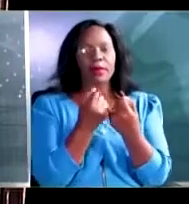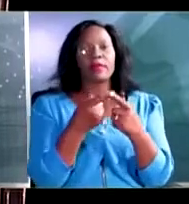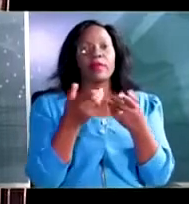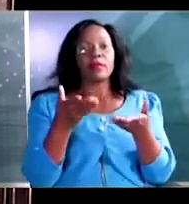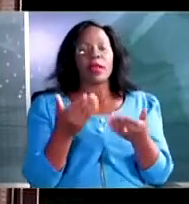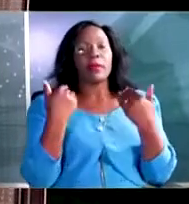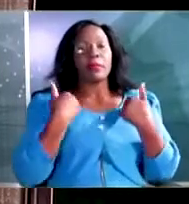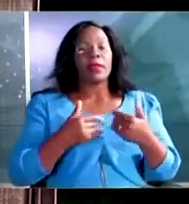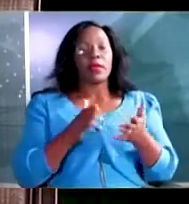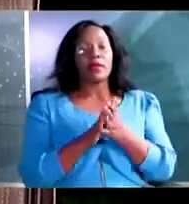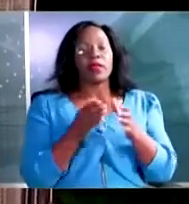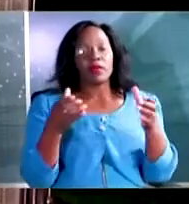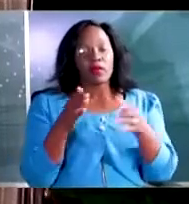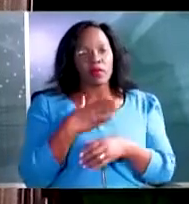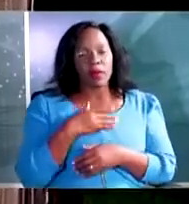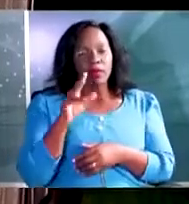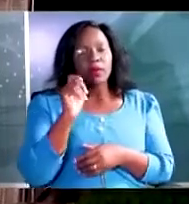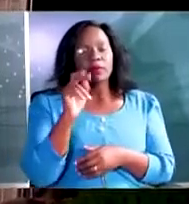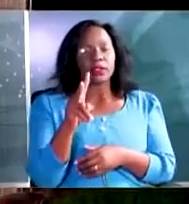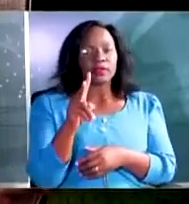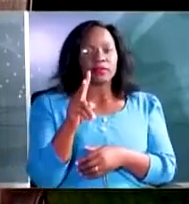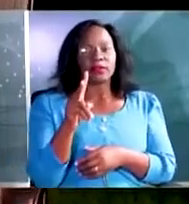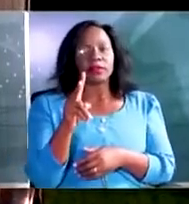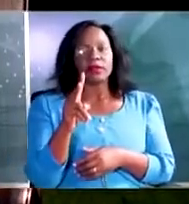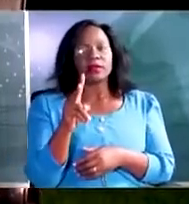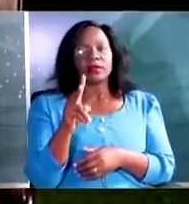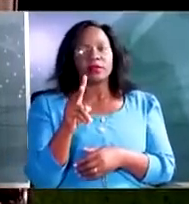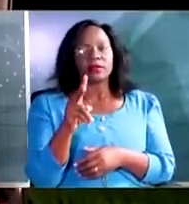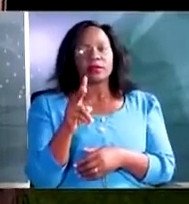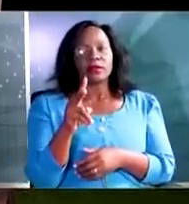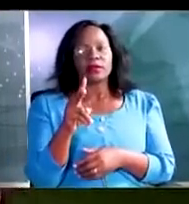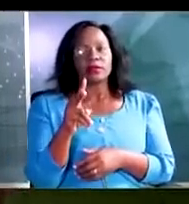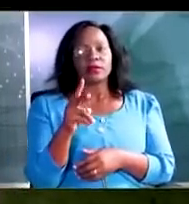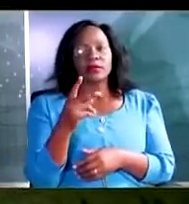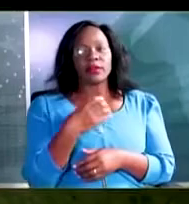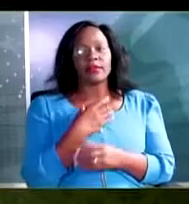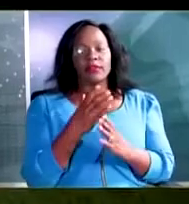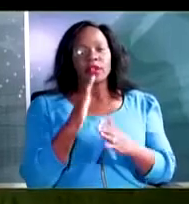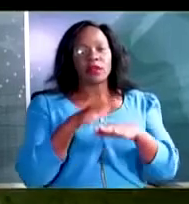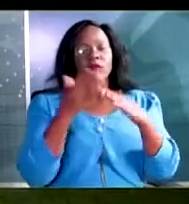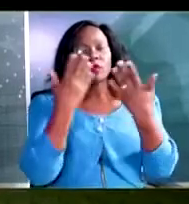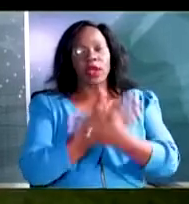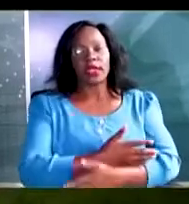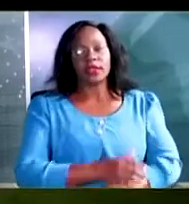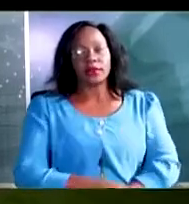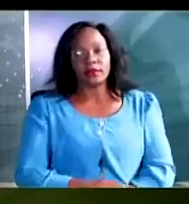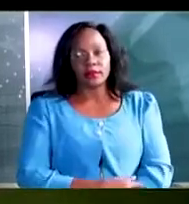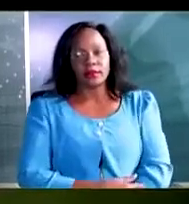from me and my crew from Metropole TV and my guest Neil Cloud, it's a good night.